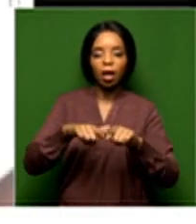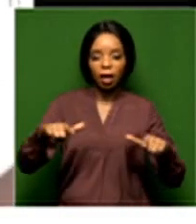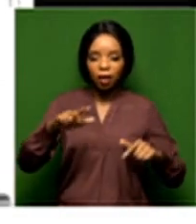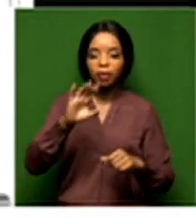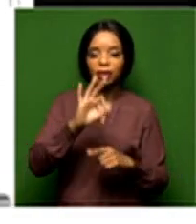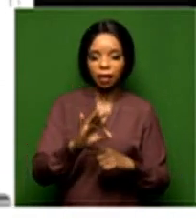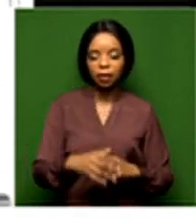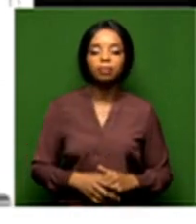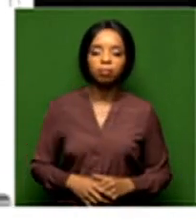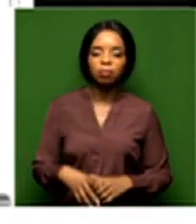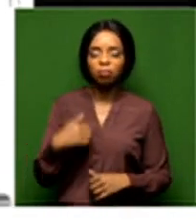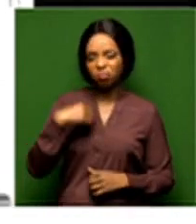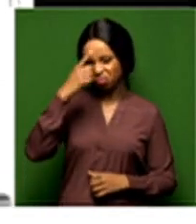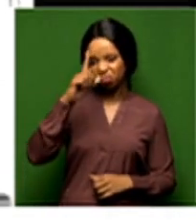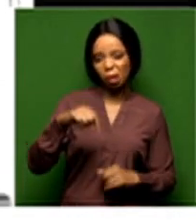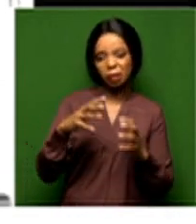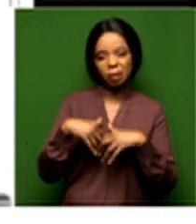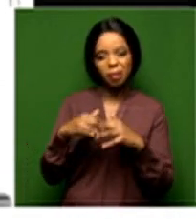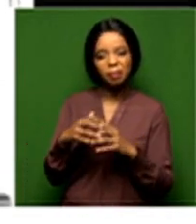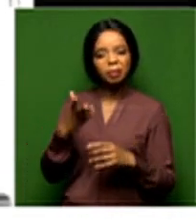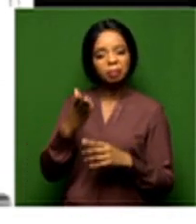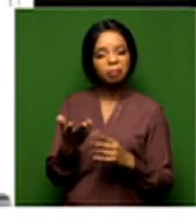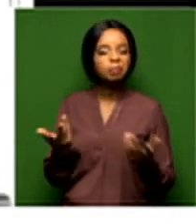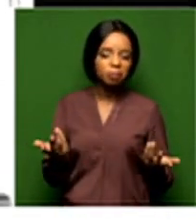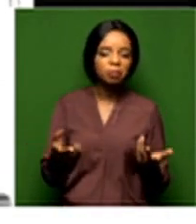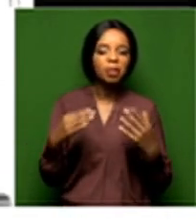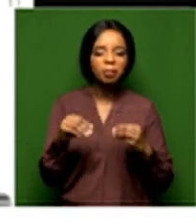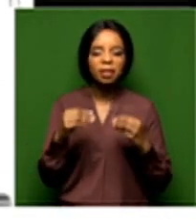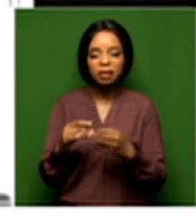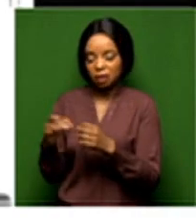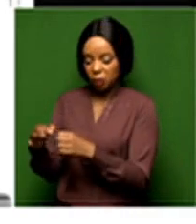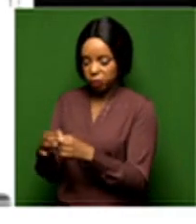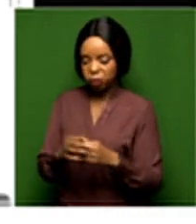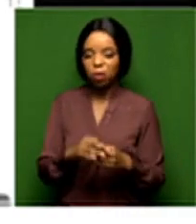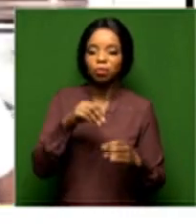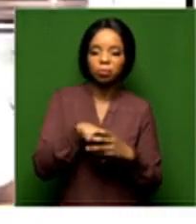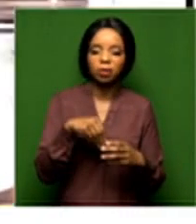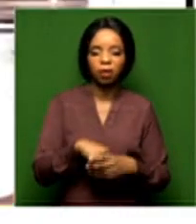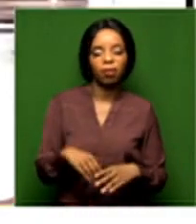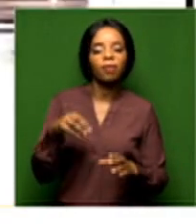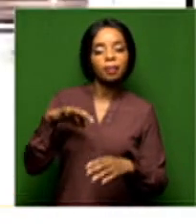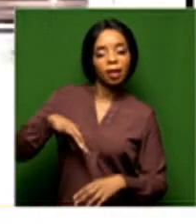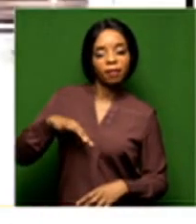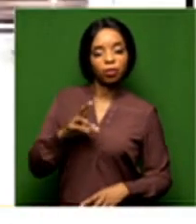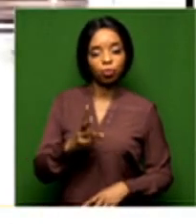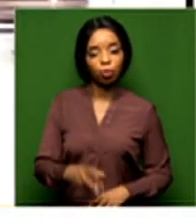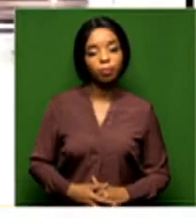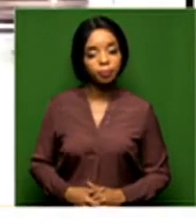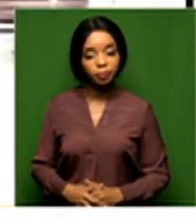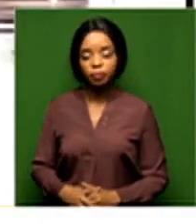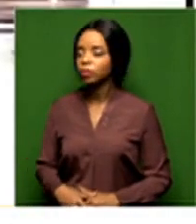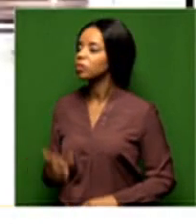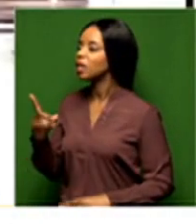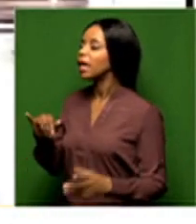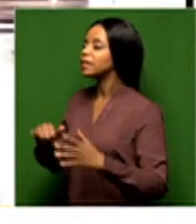man, let's create a culture for movie makers and SMMEs as well to benefit from the program. Just thinking of the